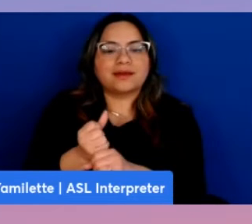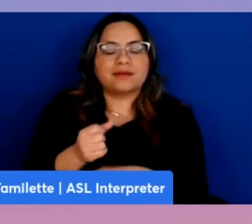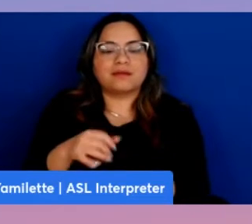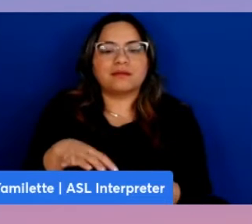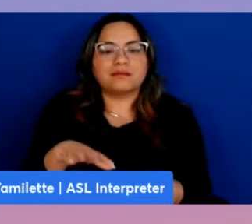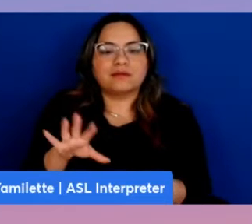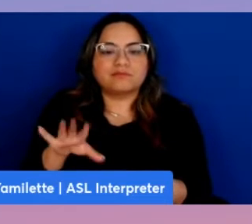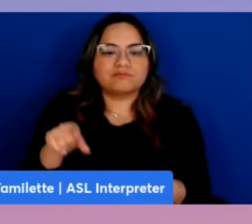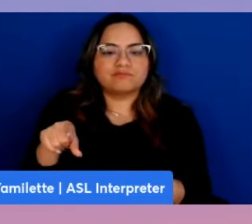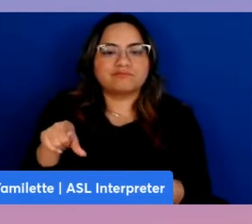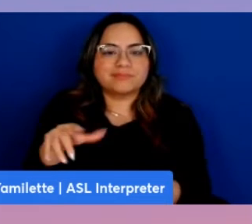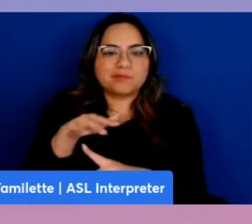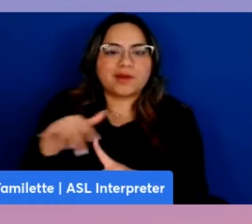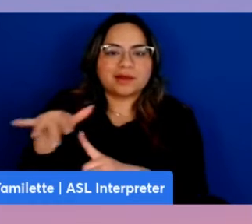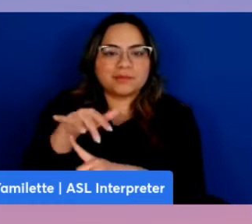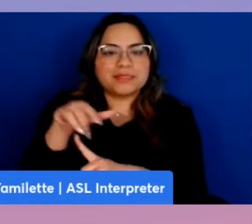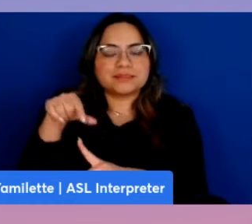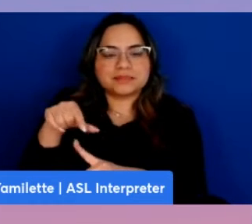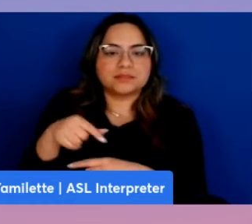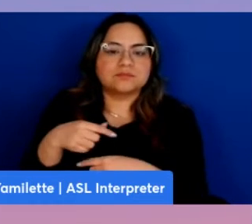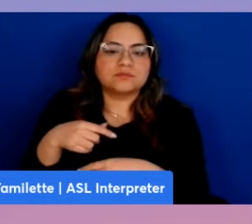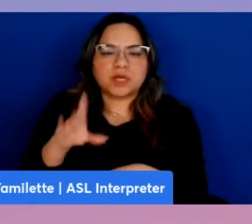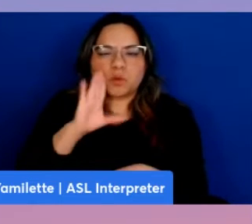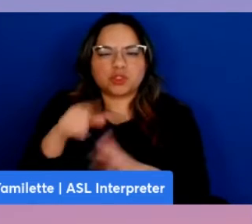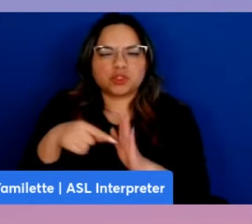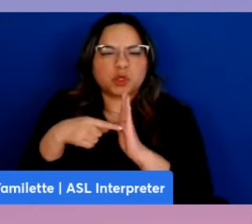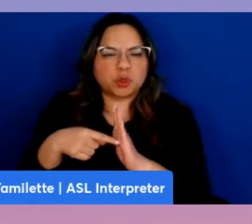some cool configurations.